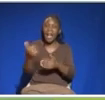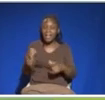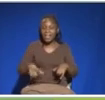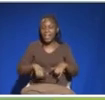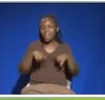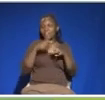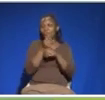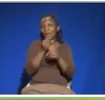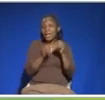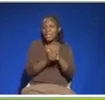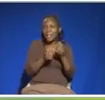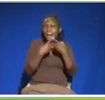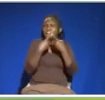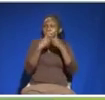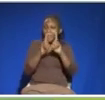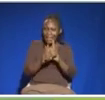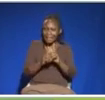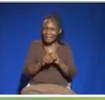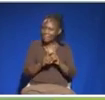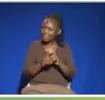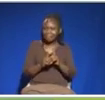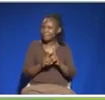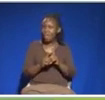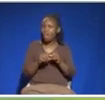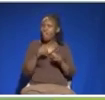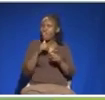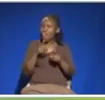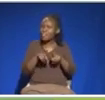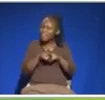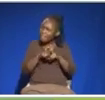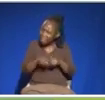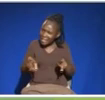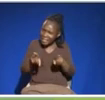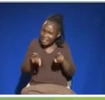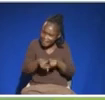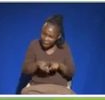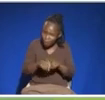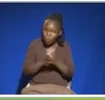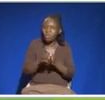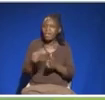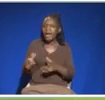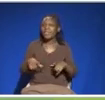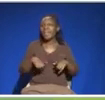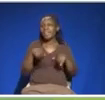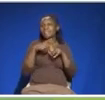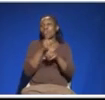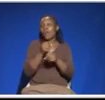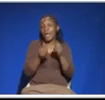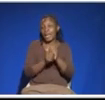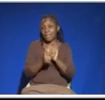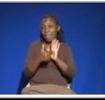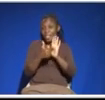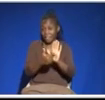organisms, but somehow different from the features that are found in other living organisms. For example,